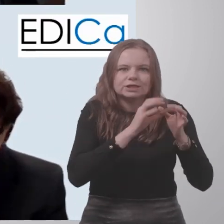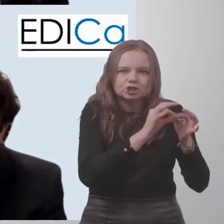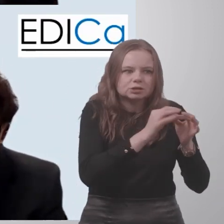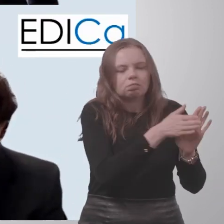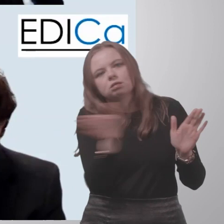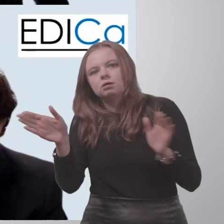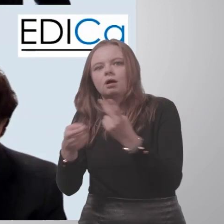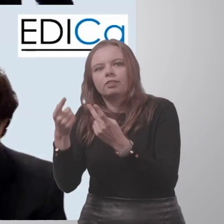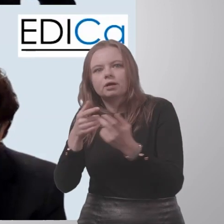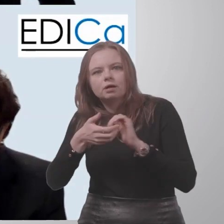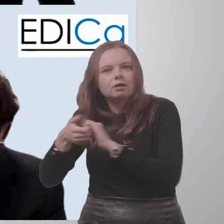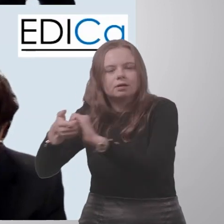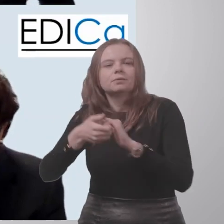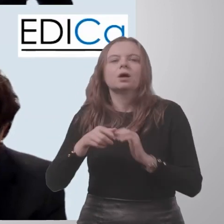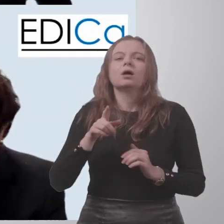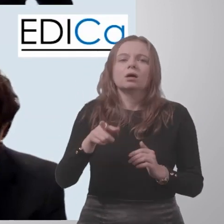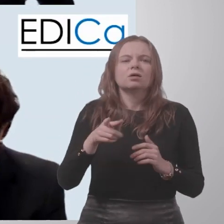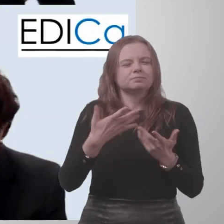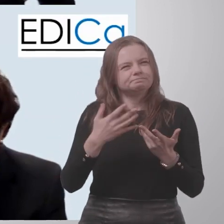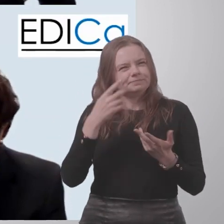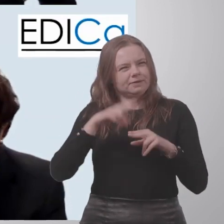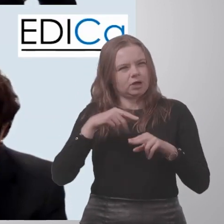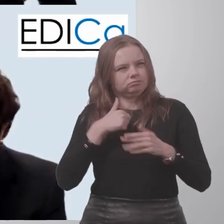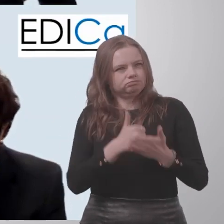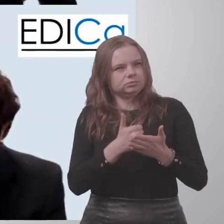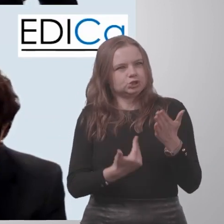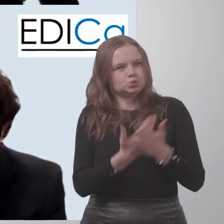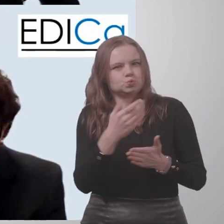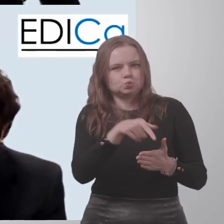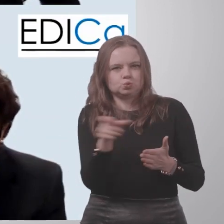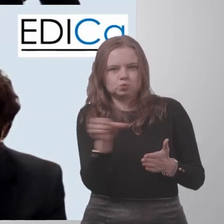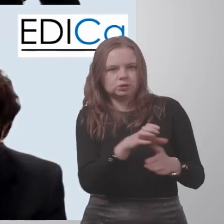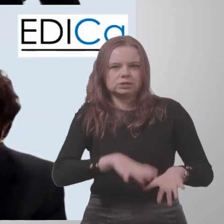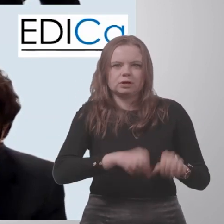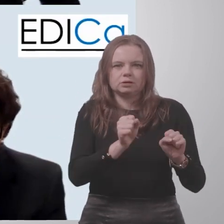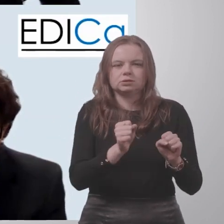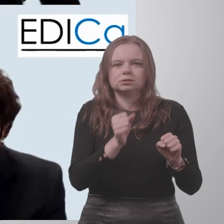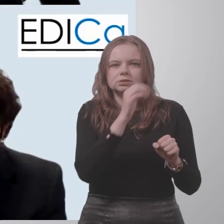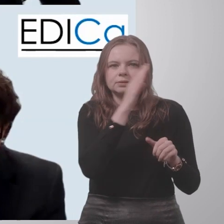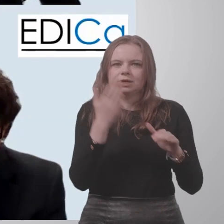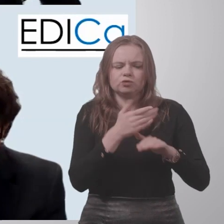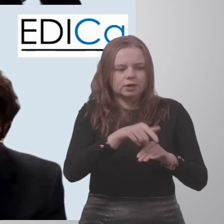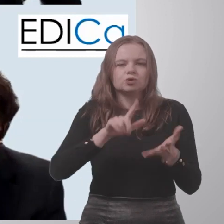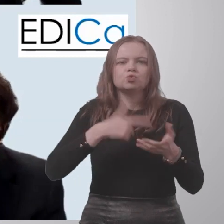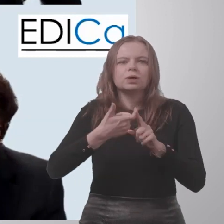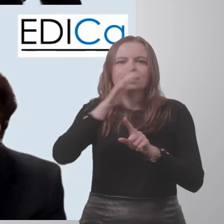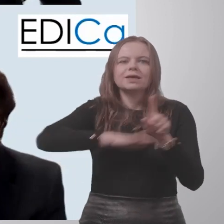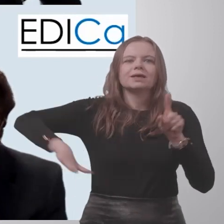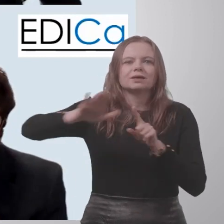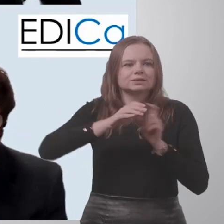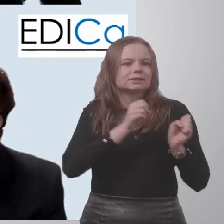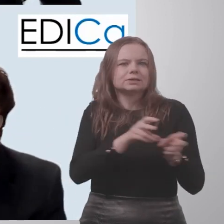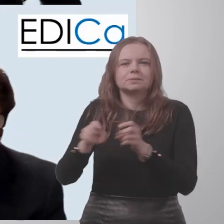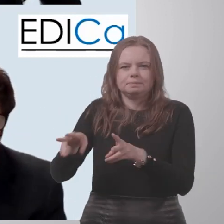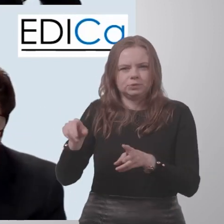really mindful, if I was advising someone who was starting their academic career in the UK system, in the here and now, to be mindful of